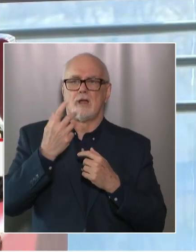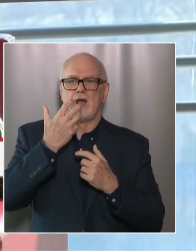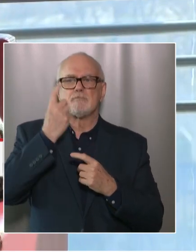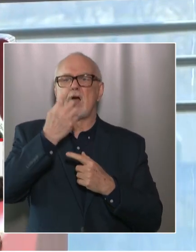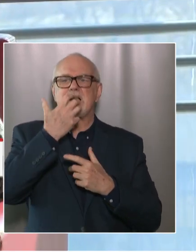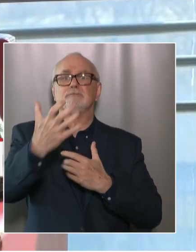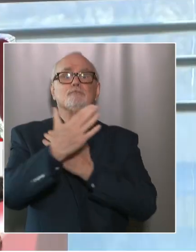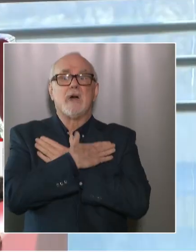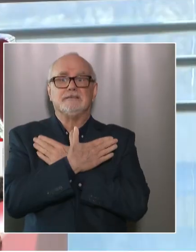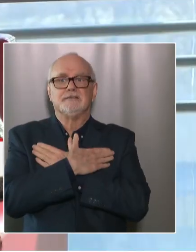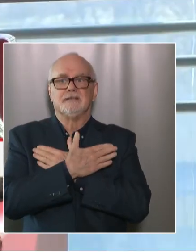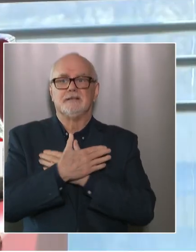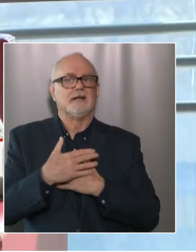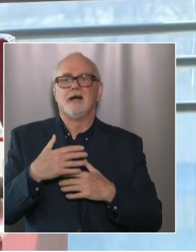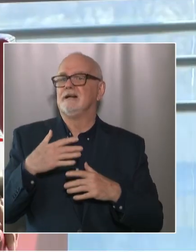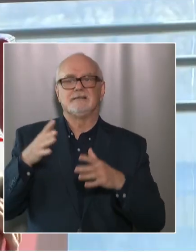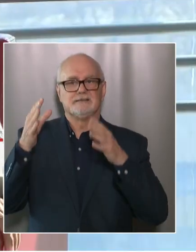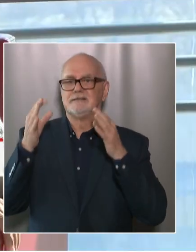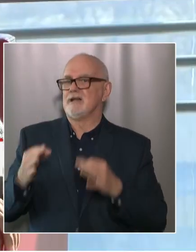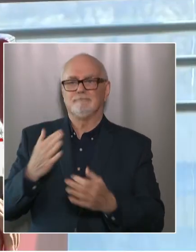It definitely won't be rest.